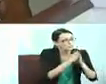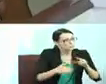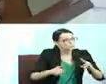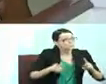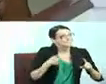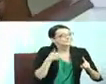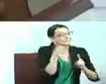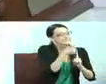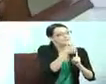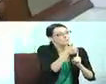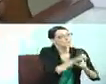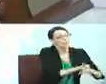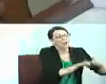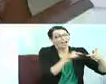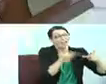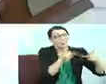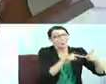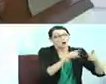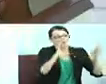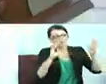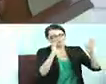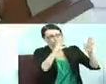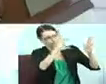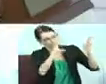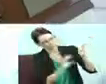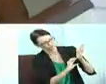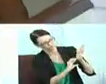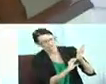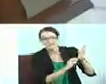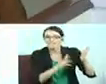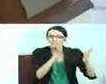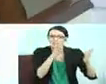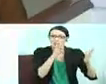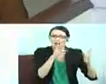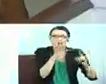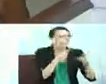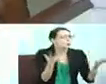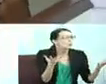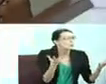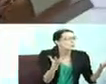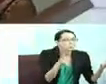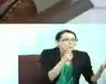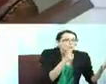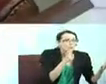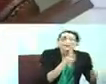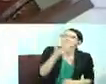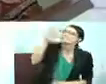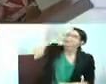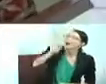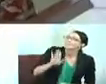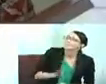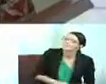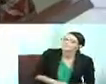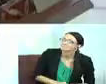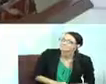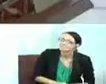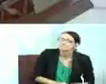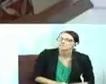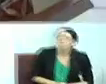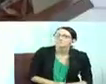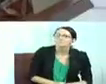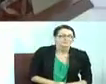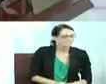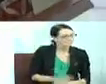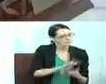the third stanza, he addresses his words to God, and it constitutes